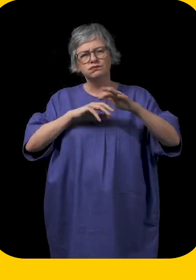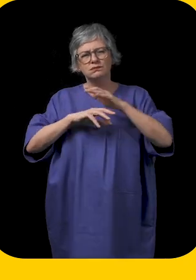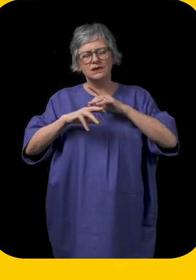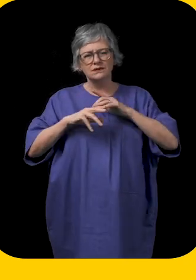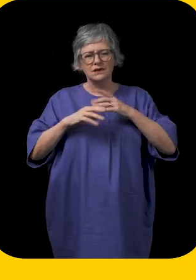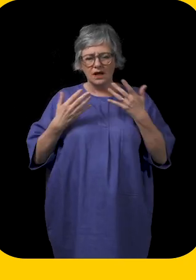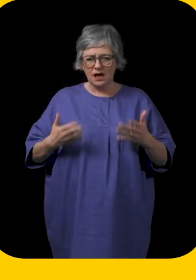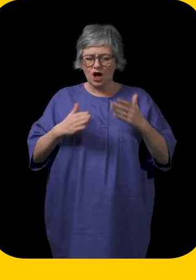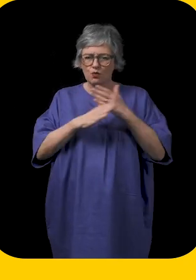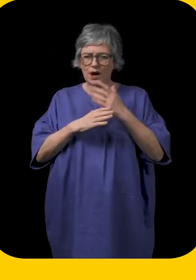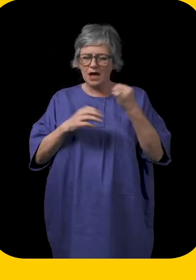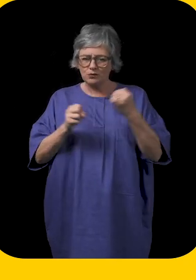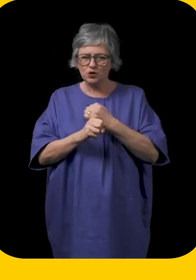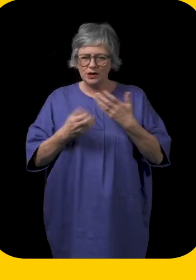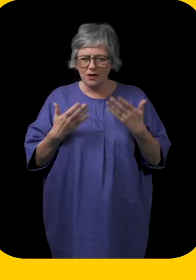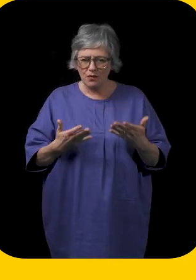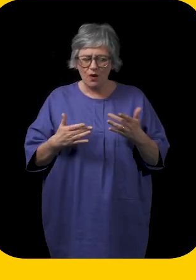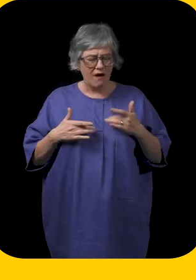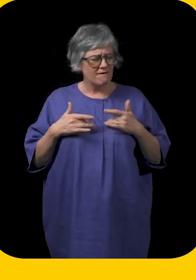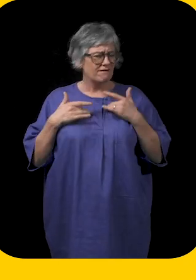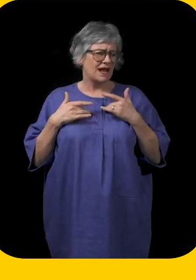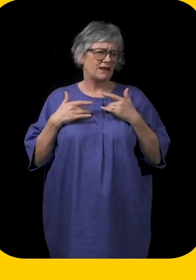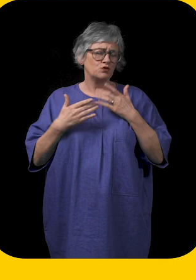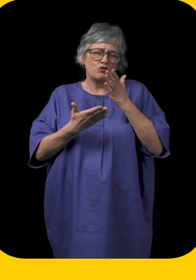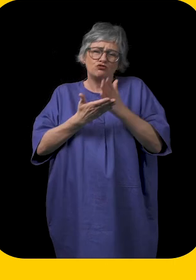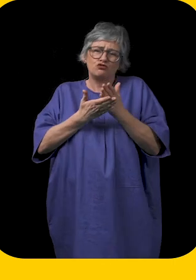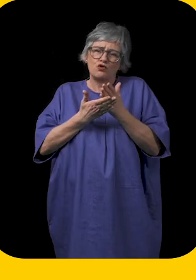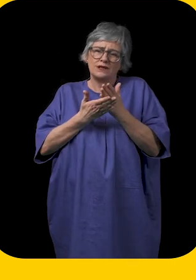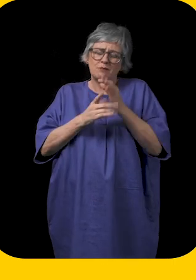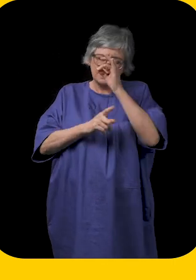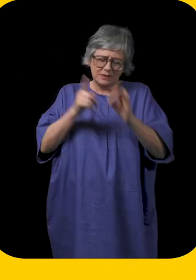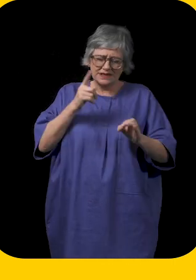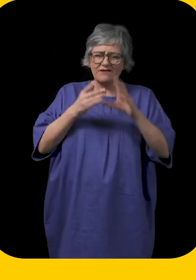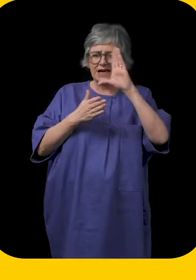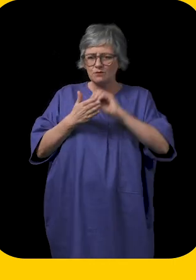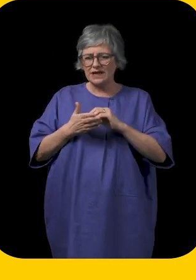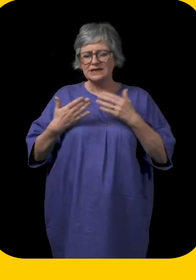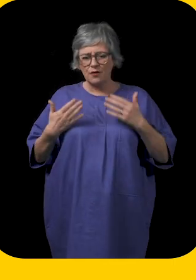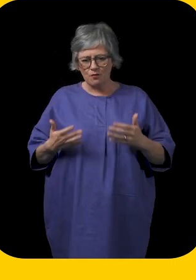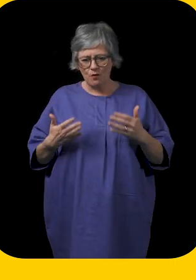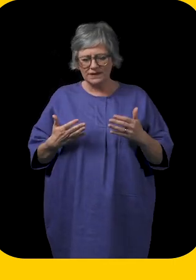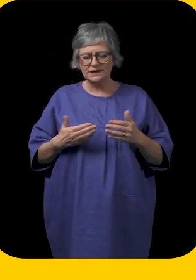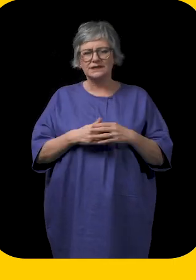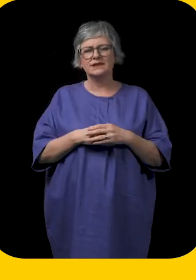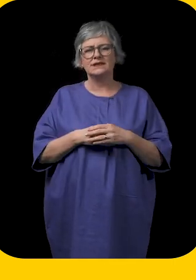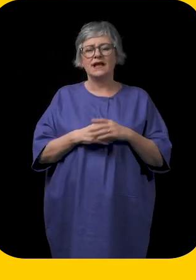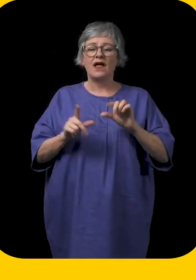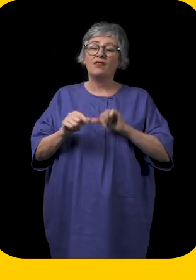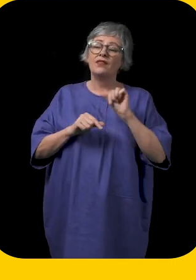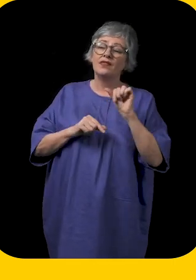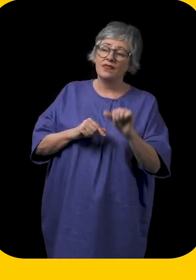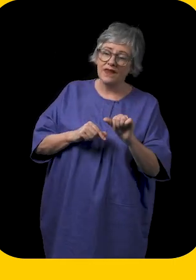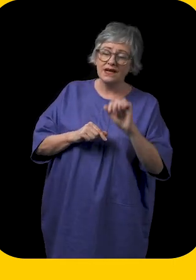like, the current work that I'm doing just now, feeling so true to my specific experience just now.